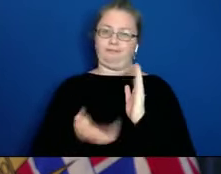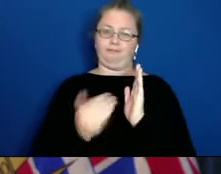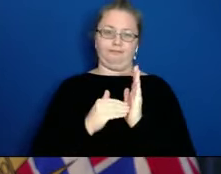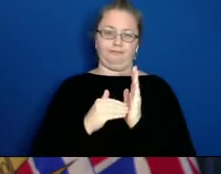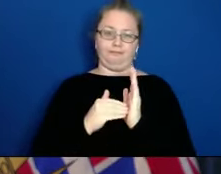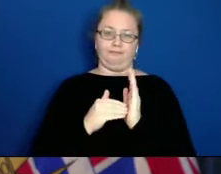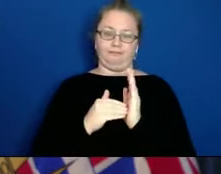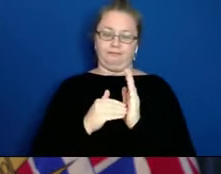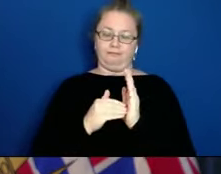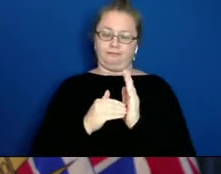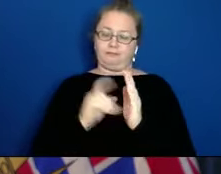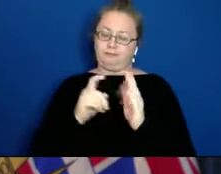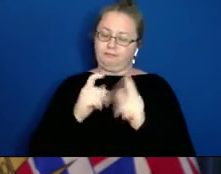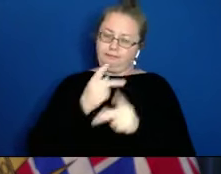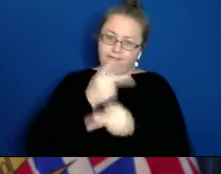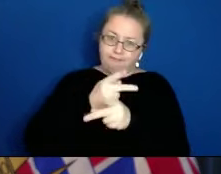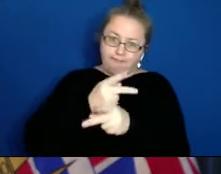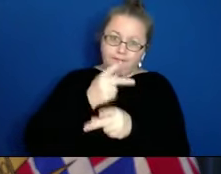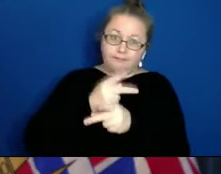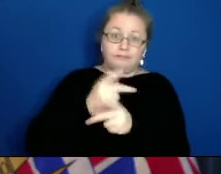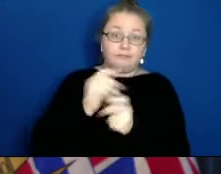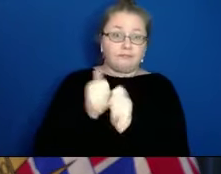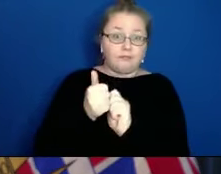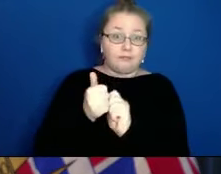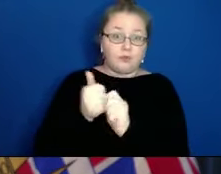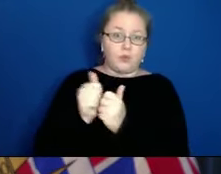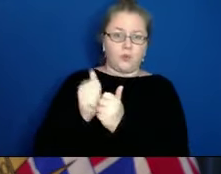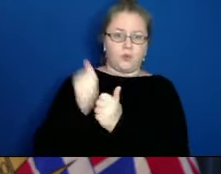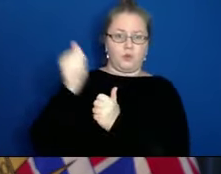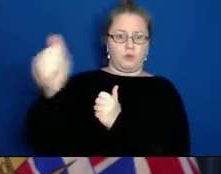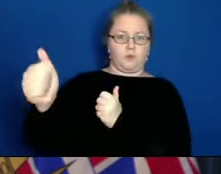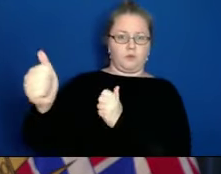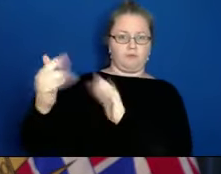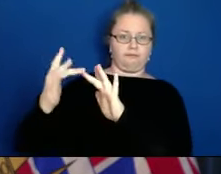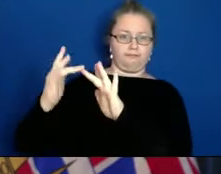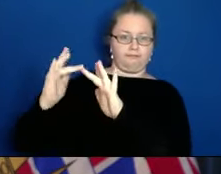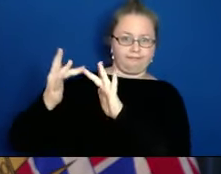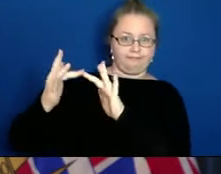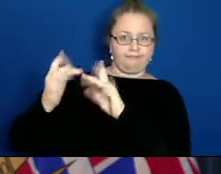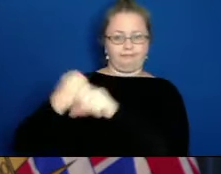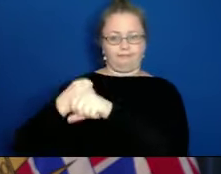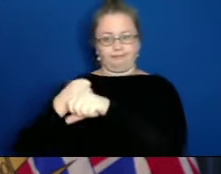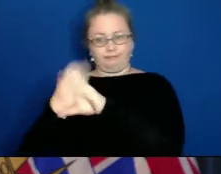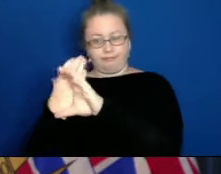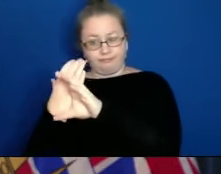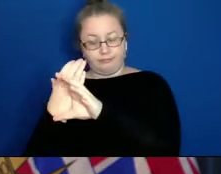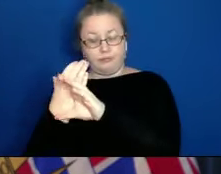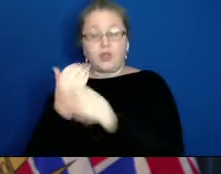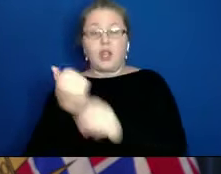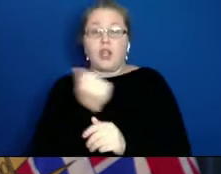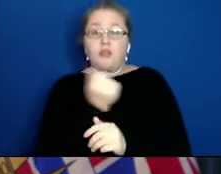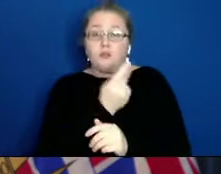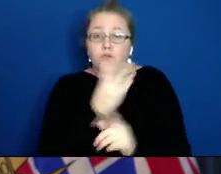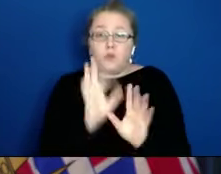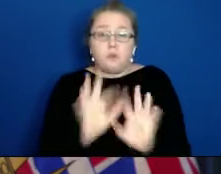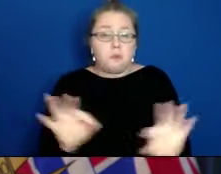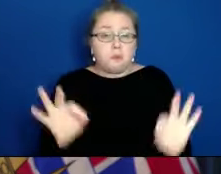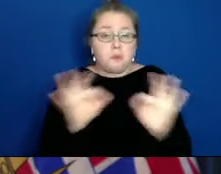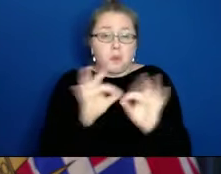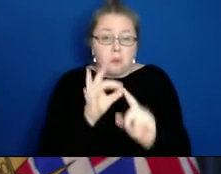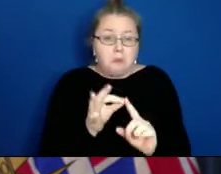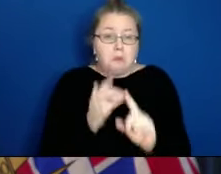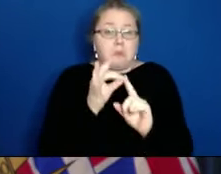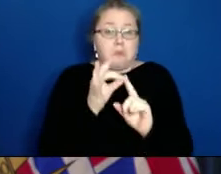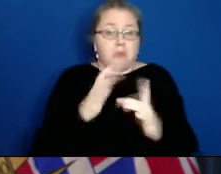The exceptions will be those important events, funerals and weddings and ceremonies such as baptisms, which may